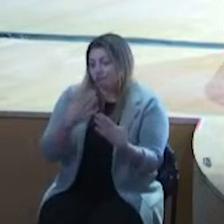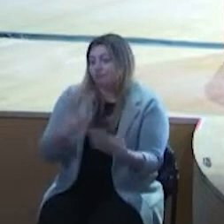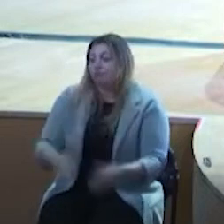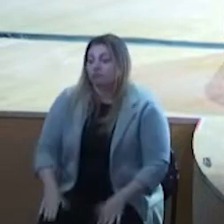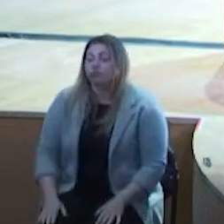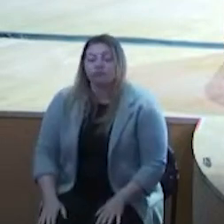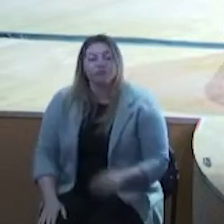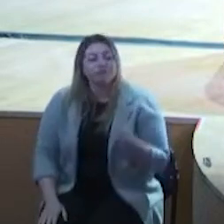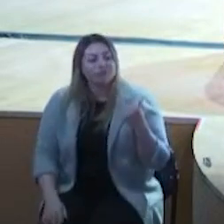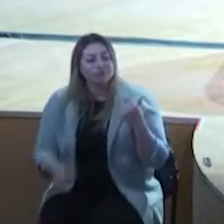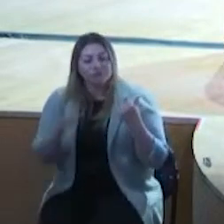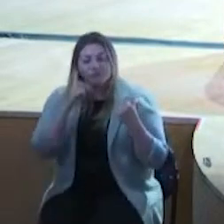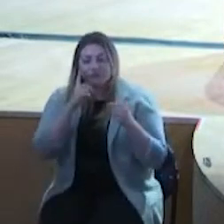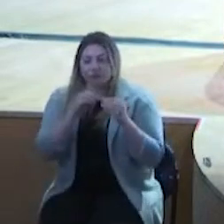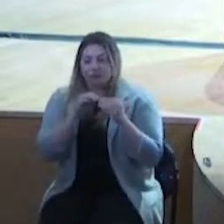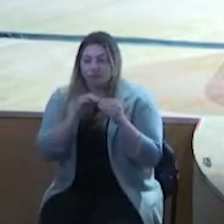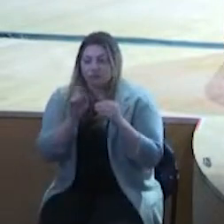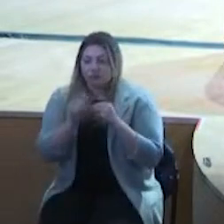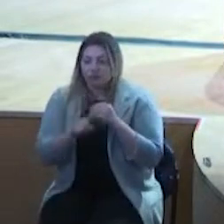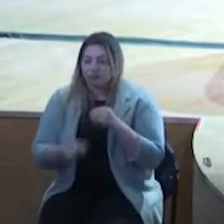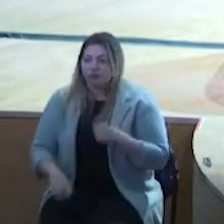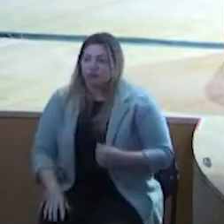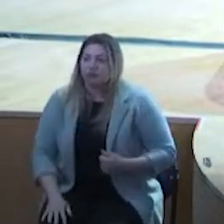right. I think we have time for one more question.